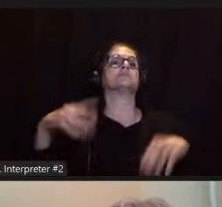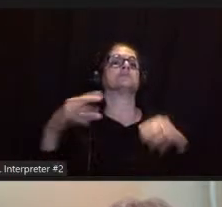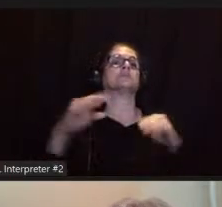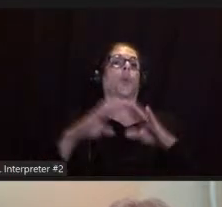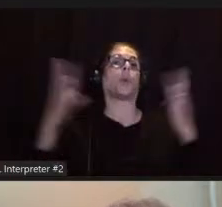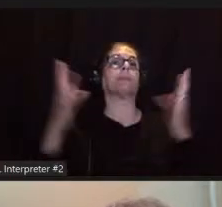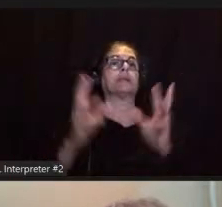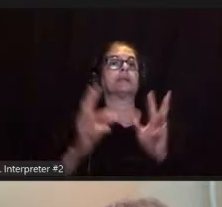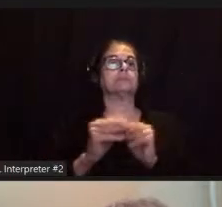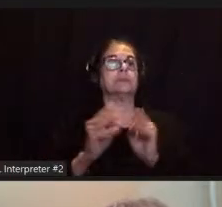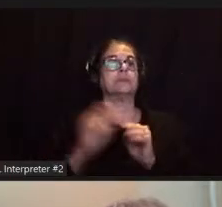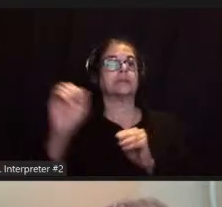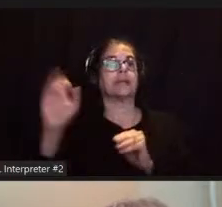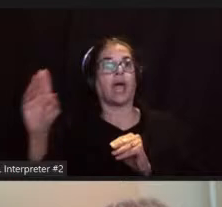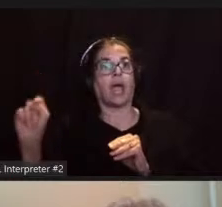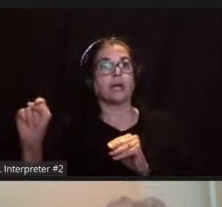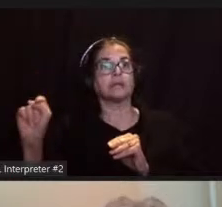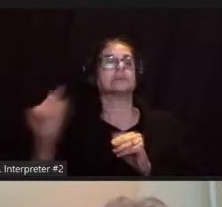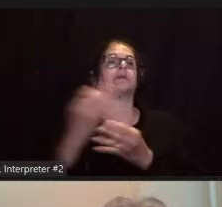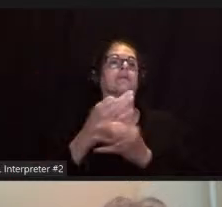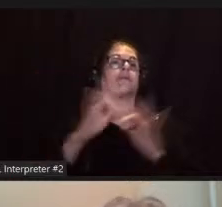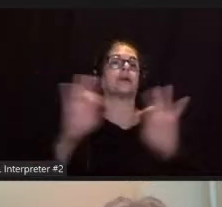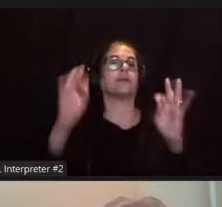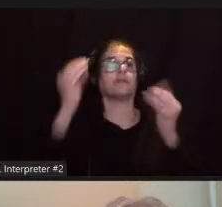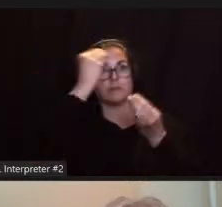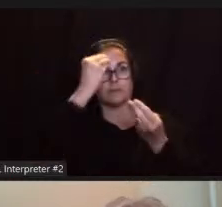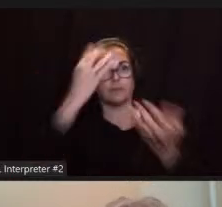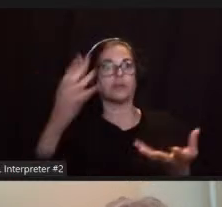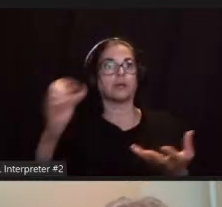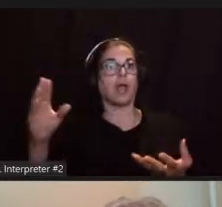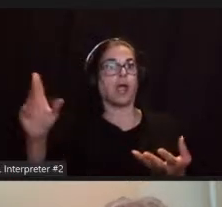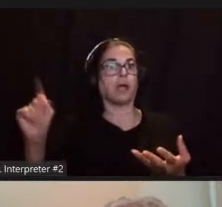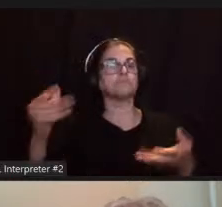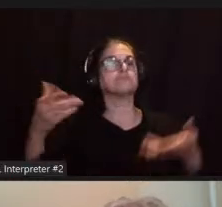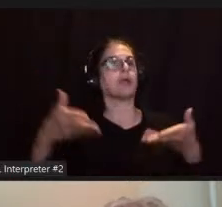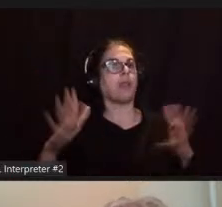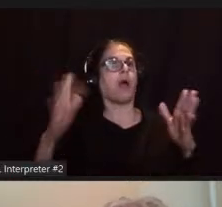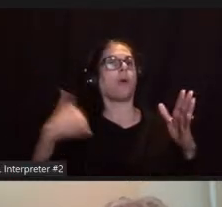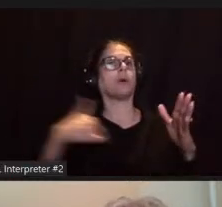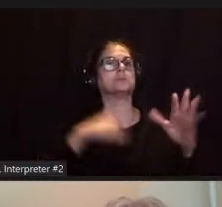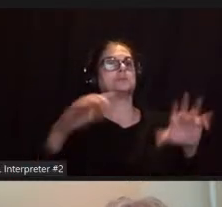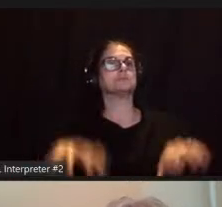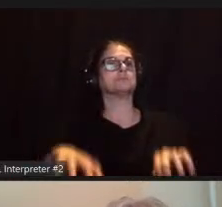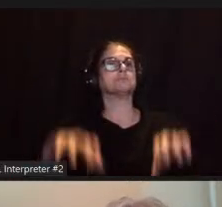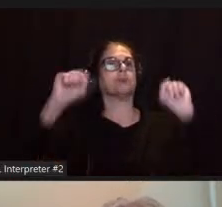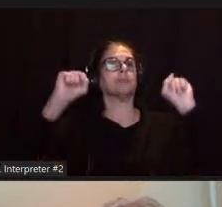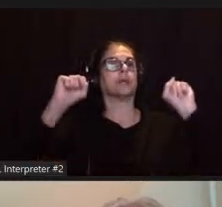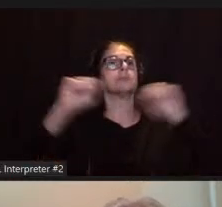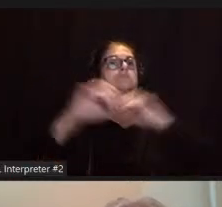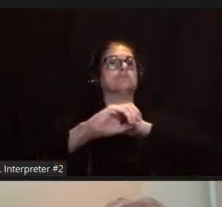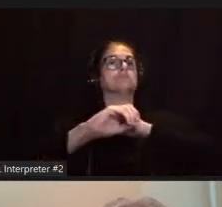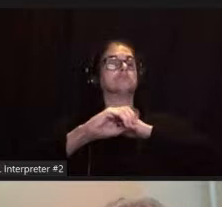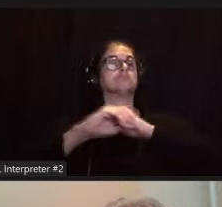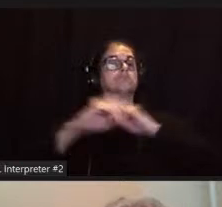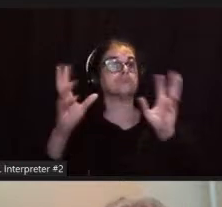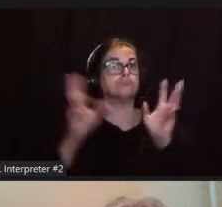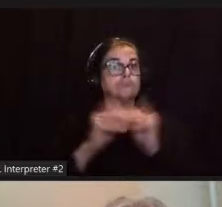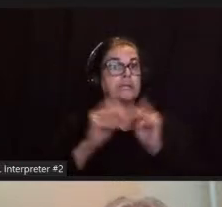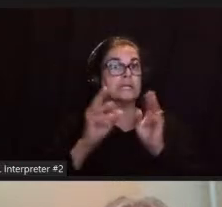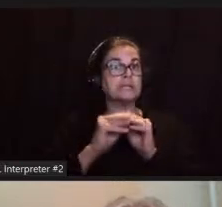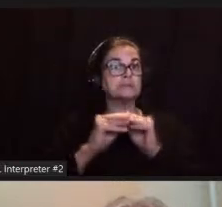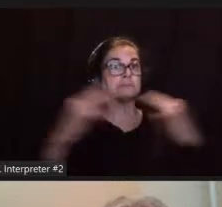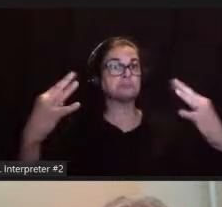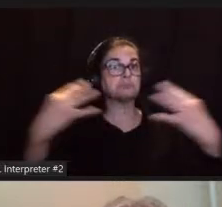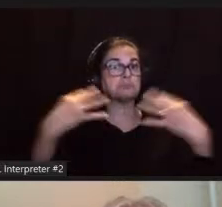during the COVID-19 pandemic, allow for public bodies to hold public meetings electronically to prevent the transmission of